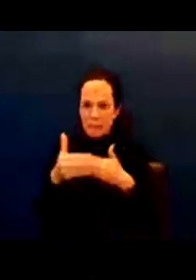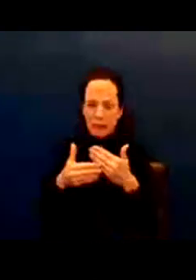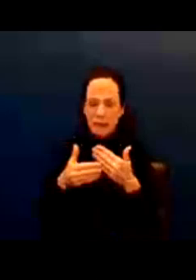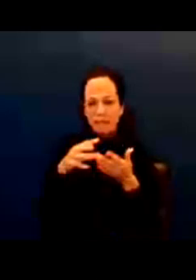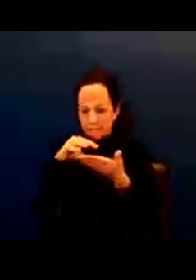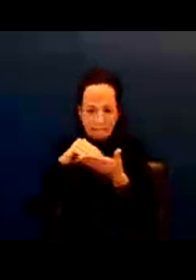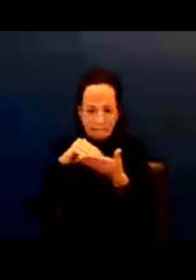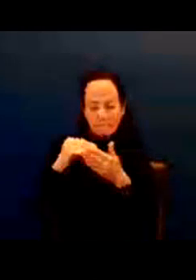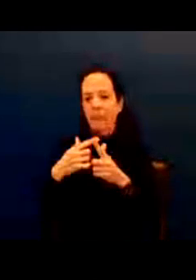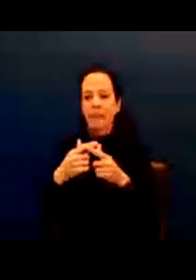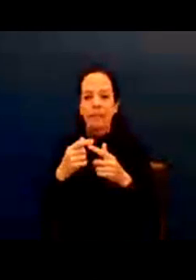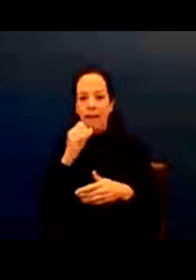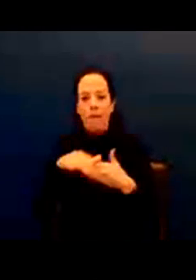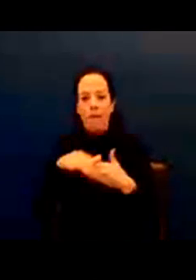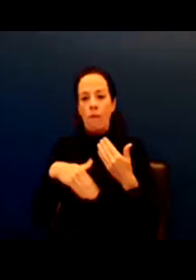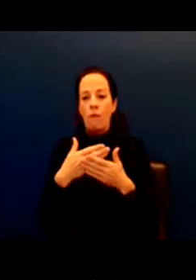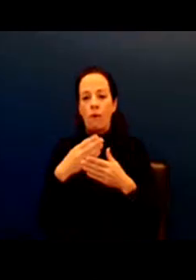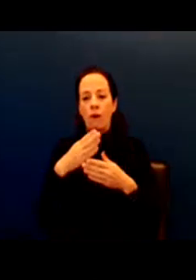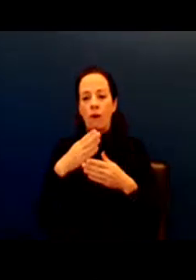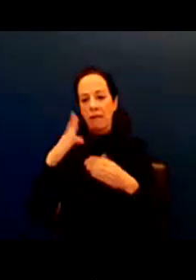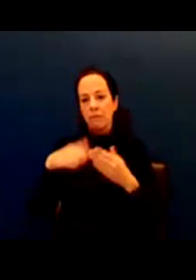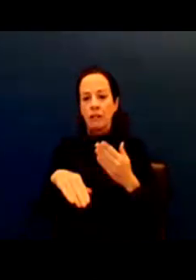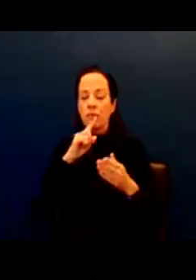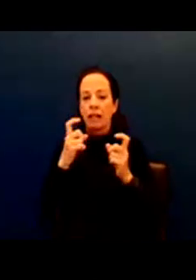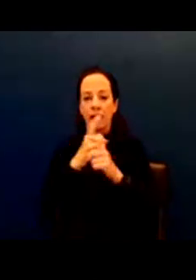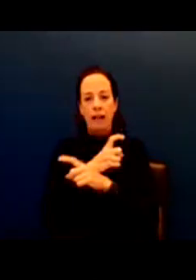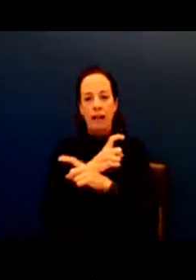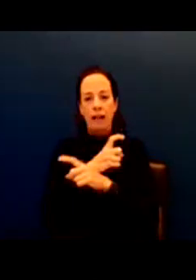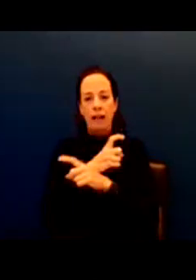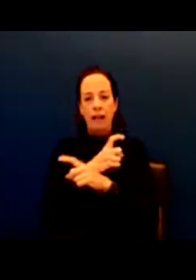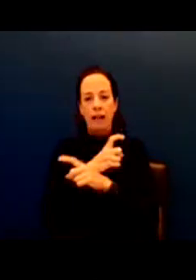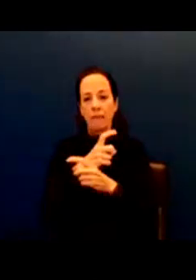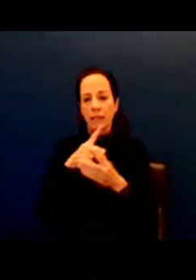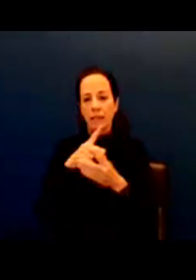project. That impacted some of the risks on our project. So our